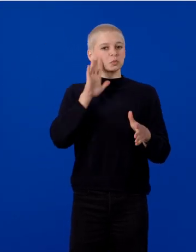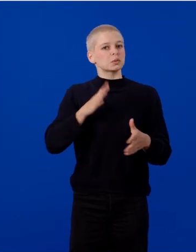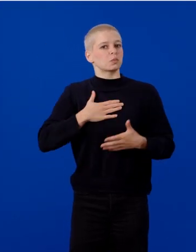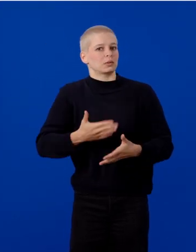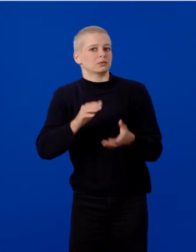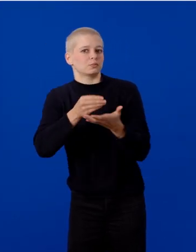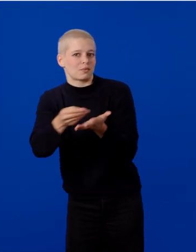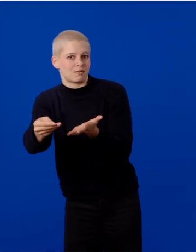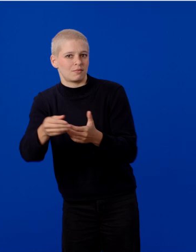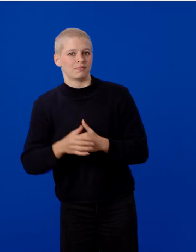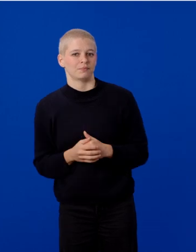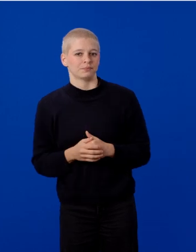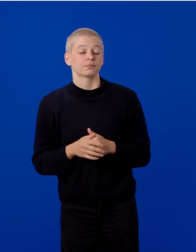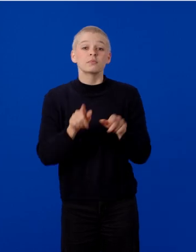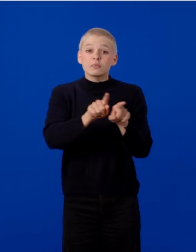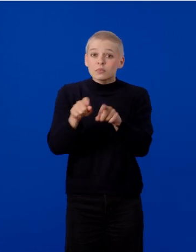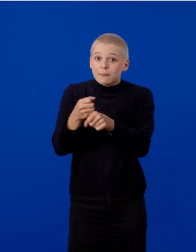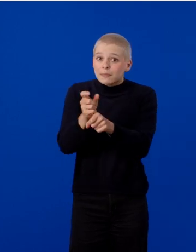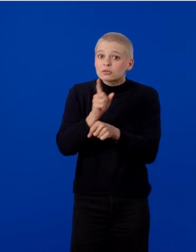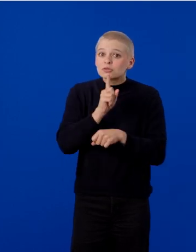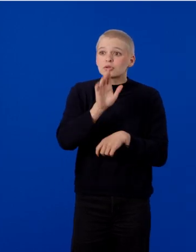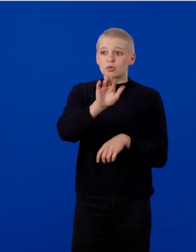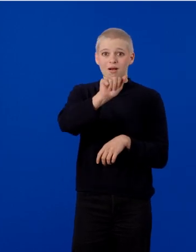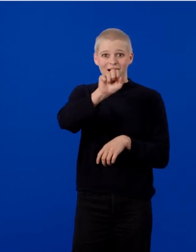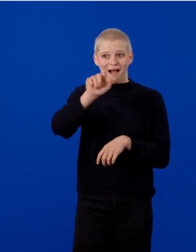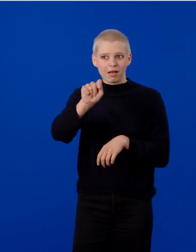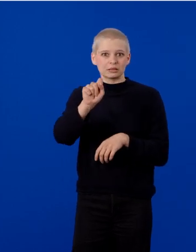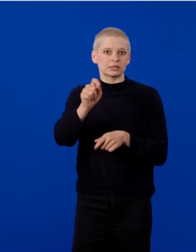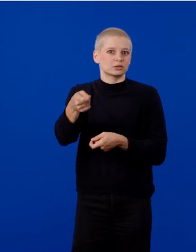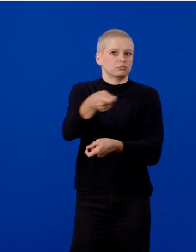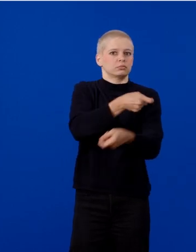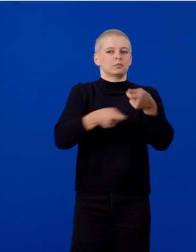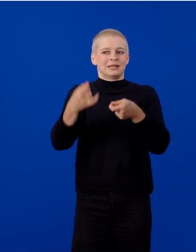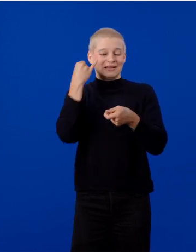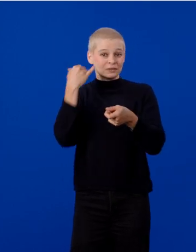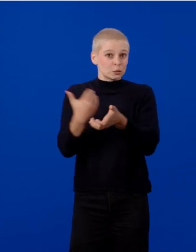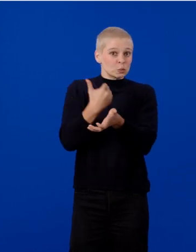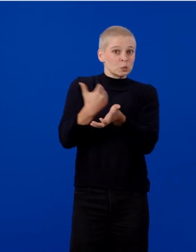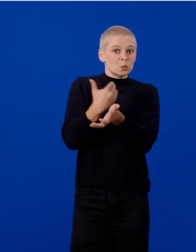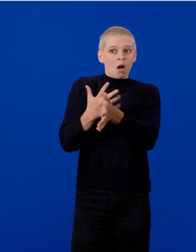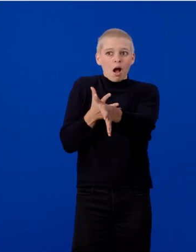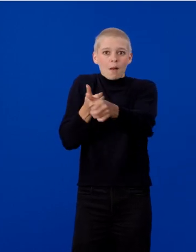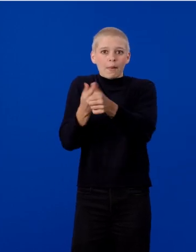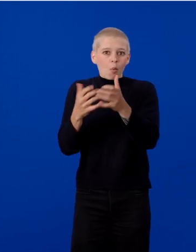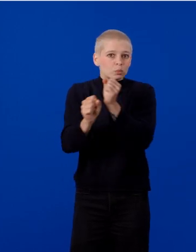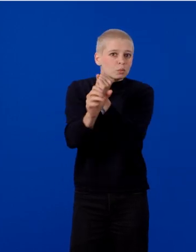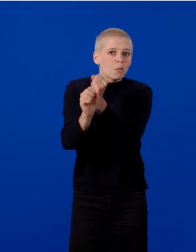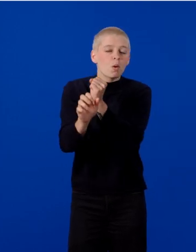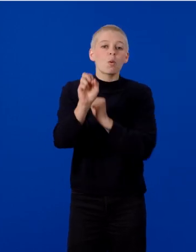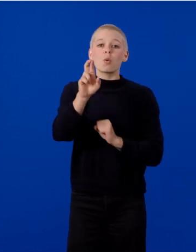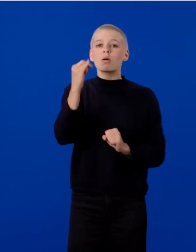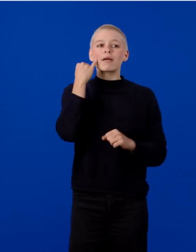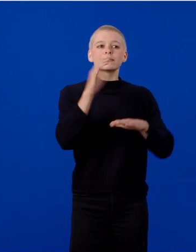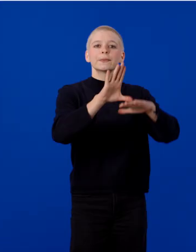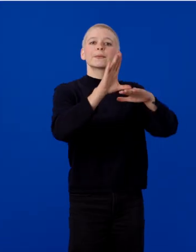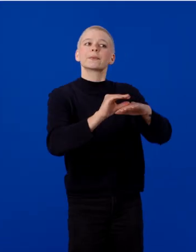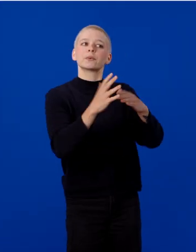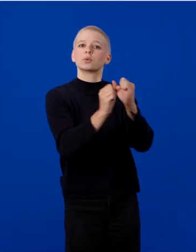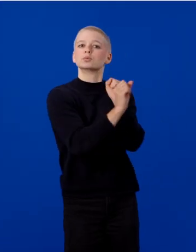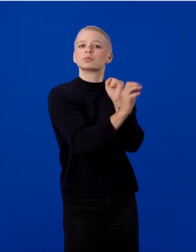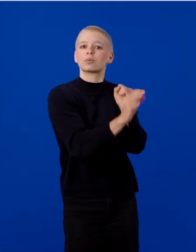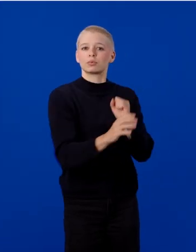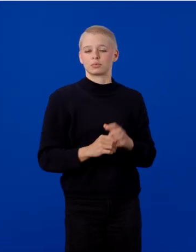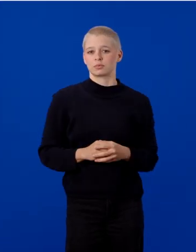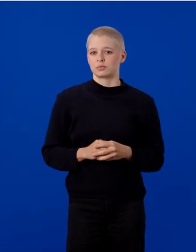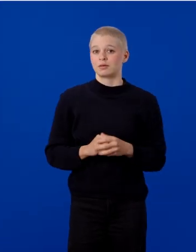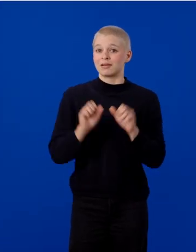Also, make sure to refresh your assets when you have a major app update to promote or if you're running a sale promotion. You can